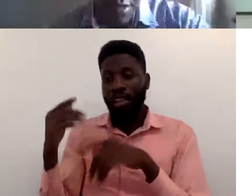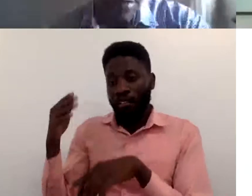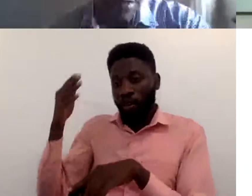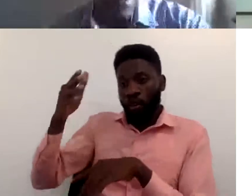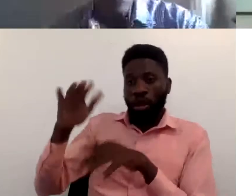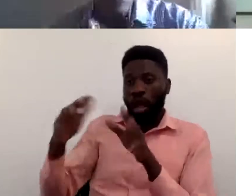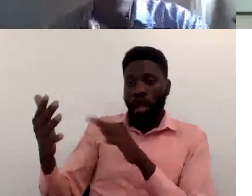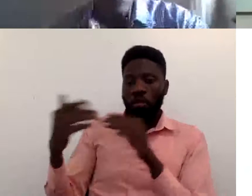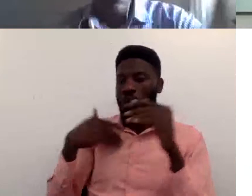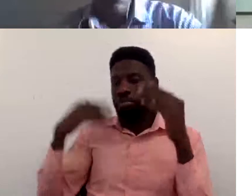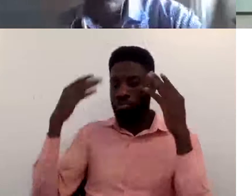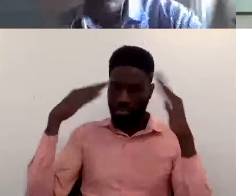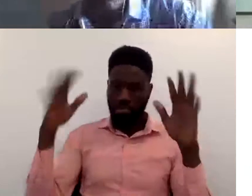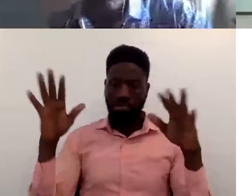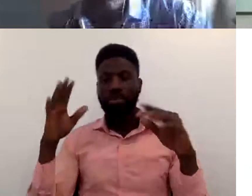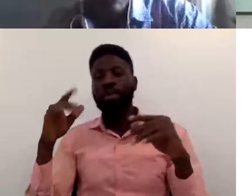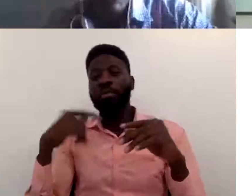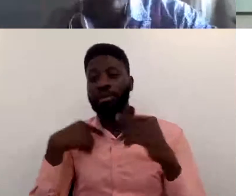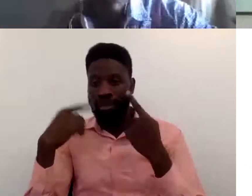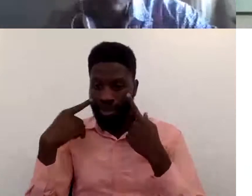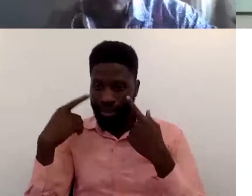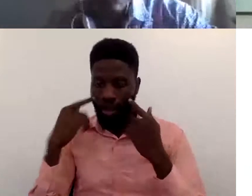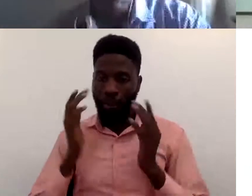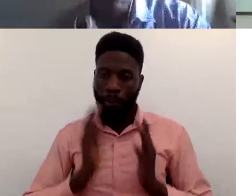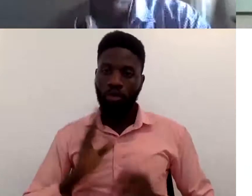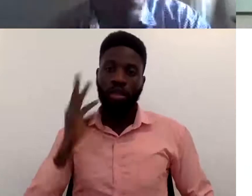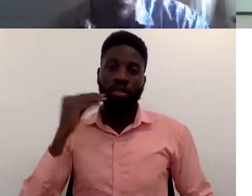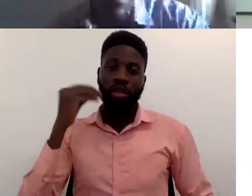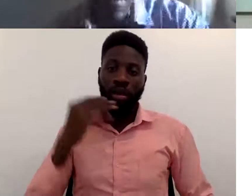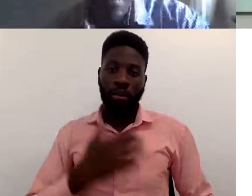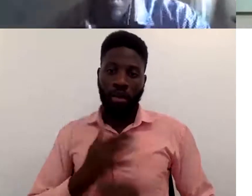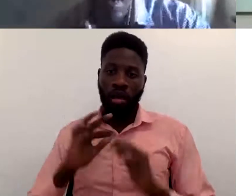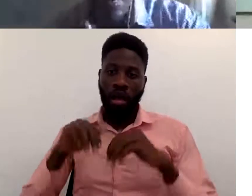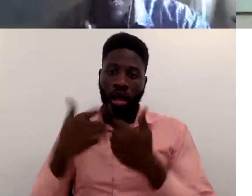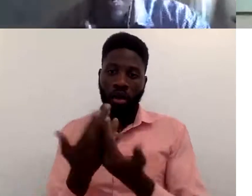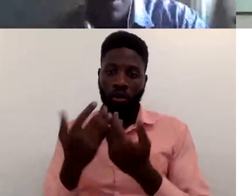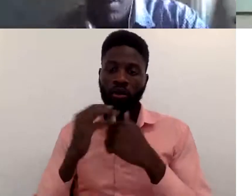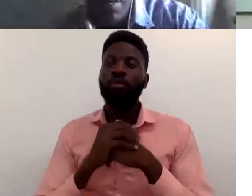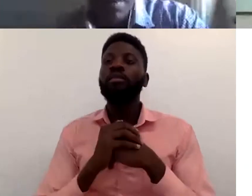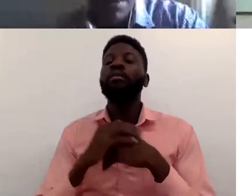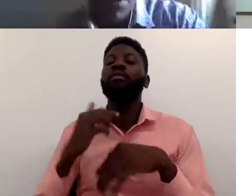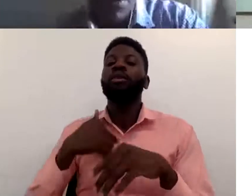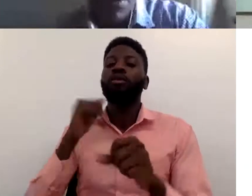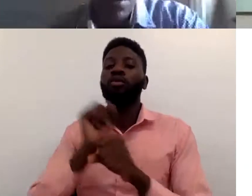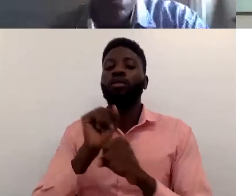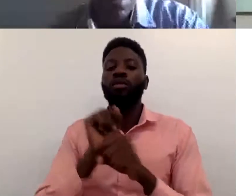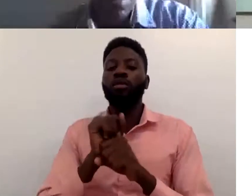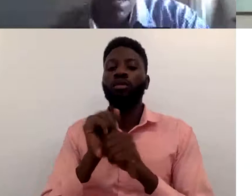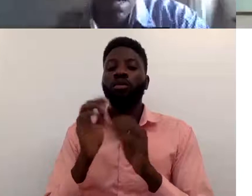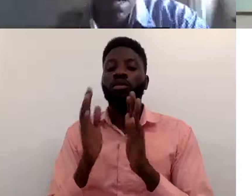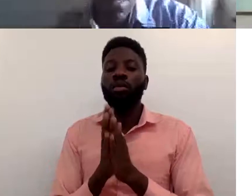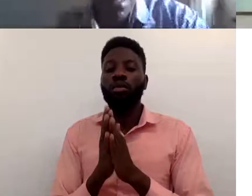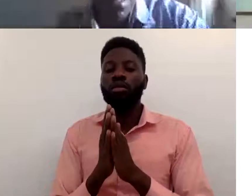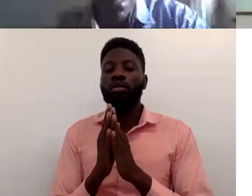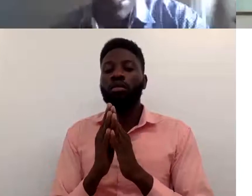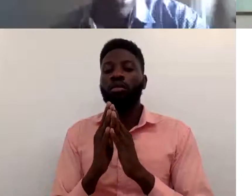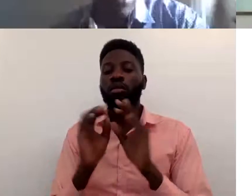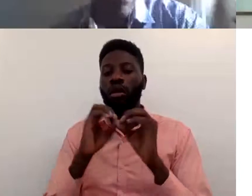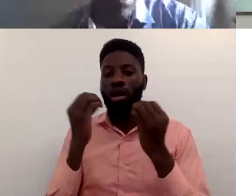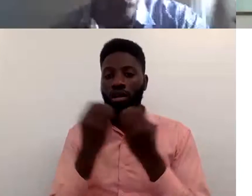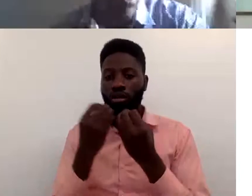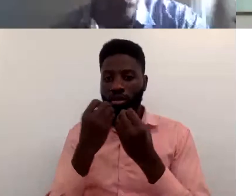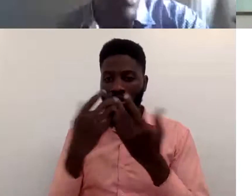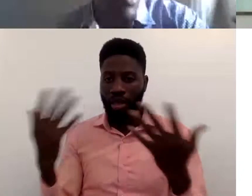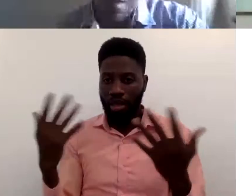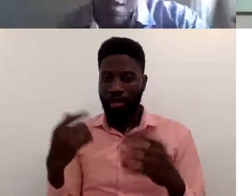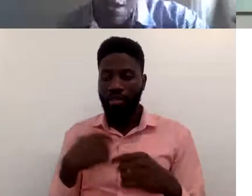And what I've seen from my personal experience, and I've having worked with many organizations, is that at the end of